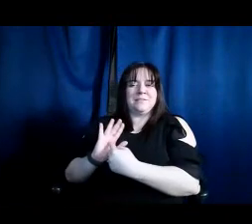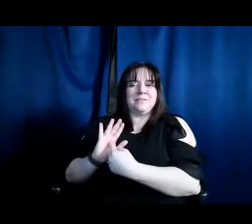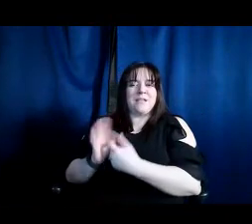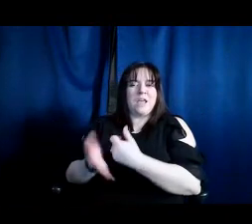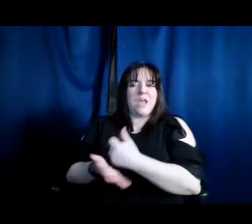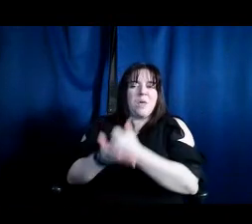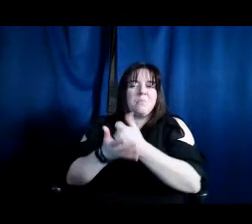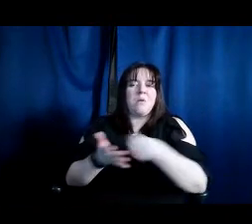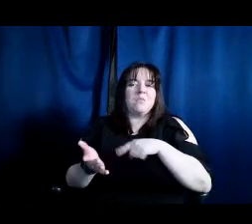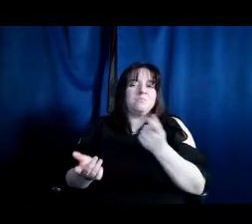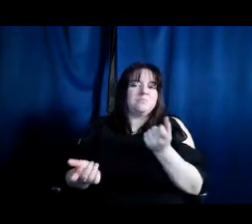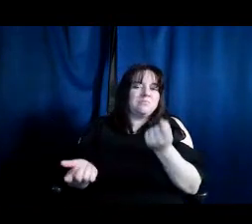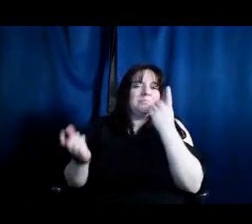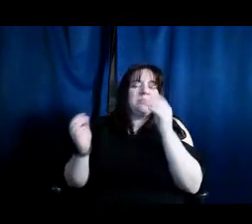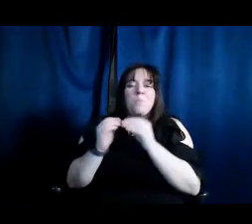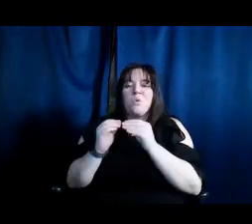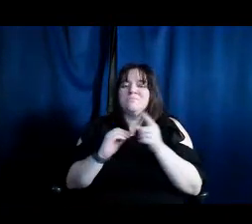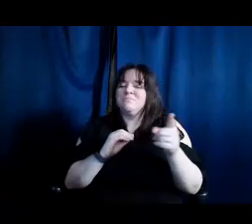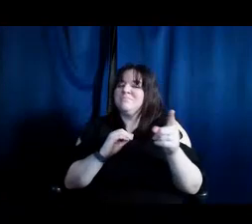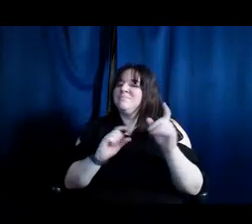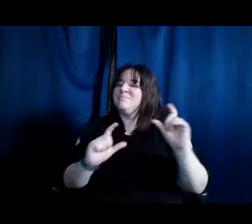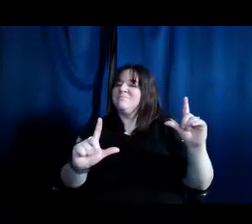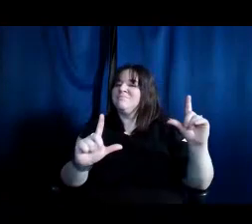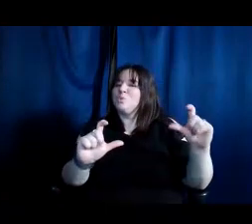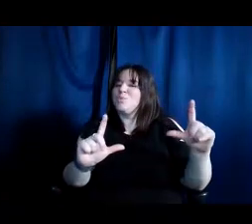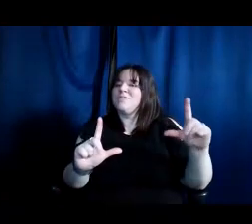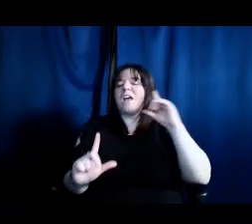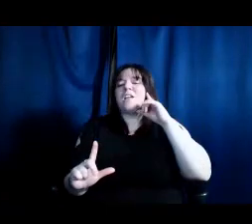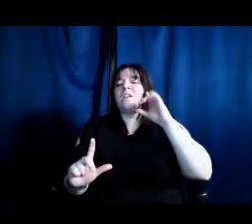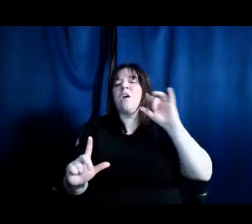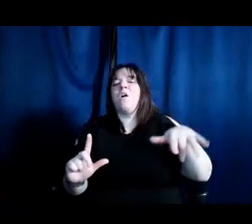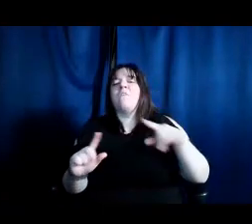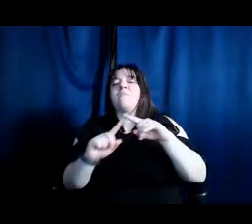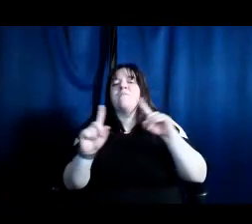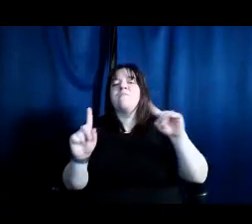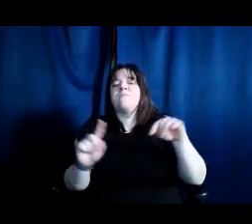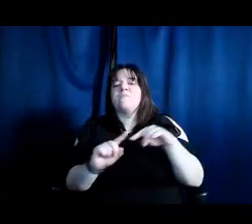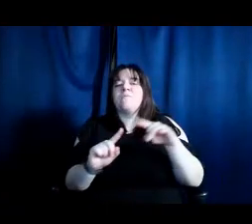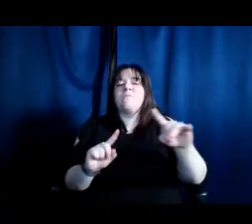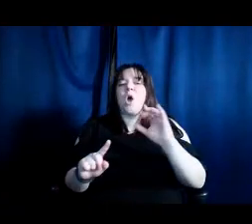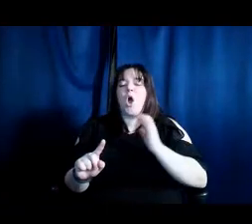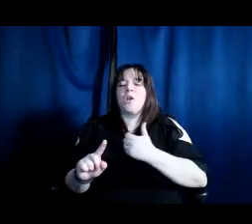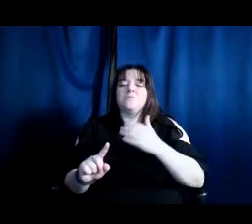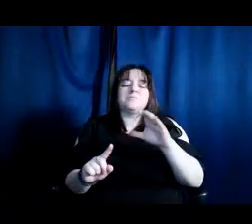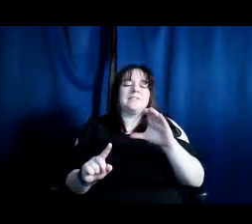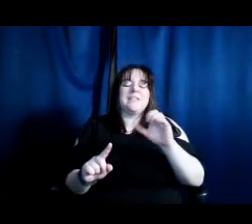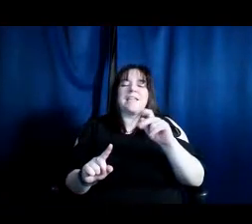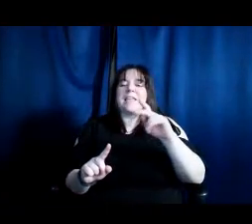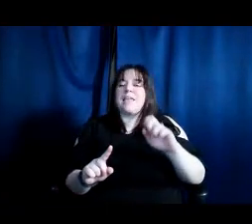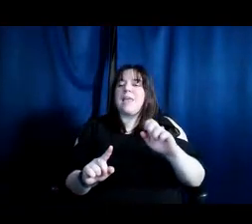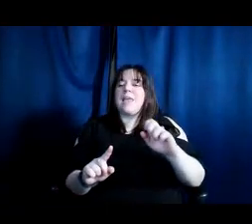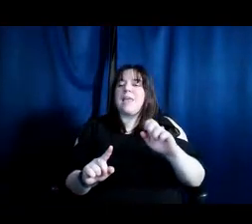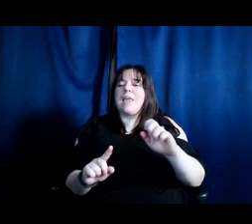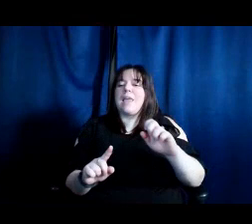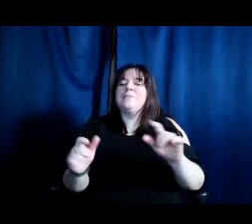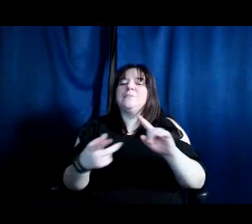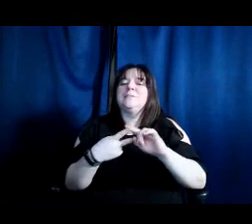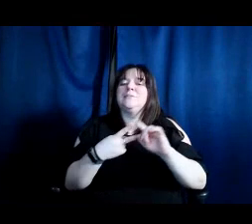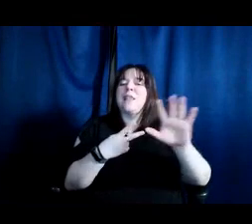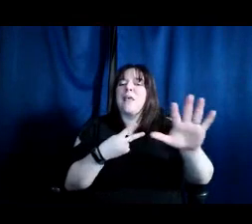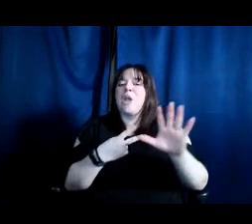slide is a screenshot of Cakeability's product details webpage, and it has an image of a Mississippi mud cake pictured on